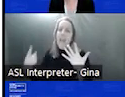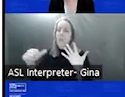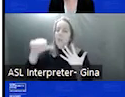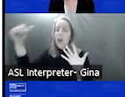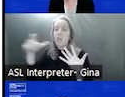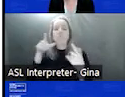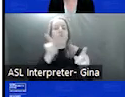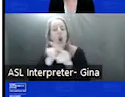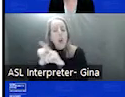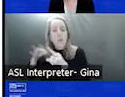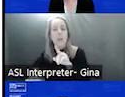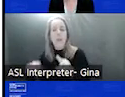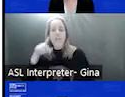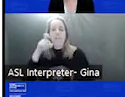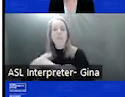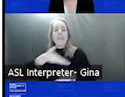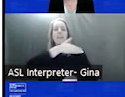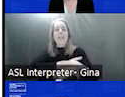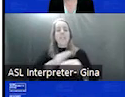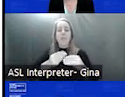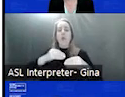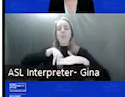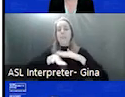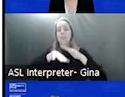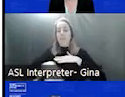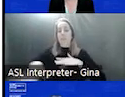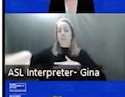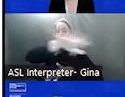from an enhanced accessible infrastructure.